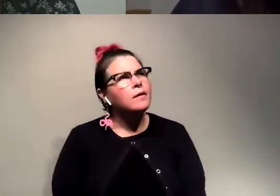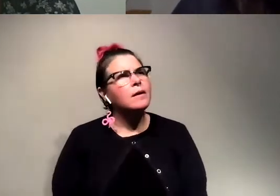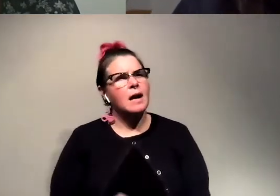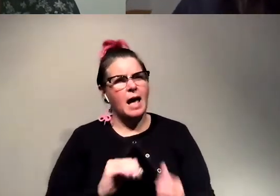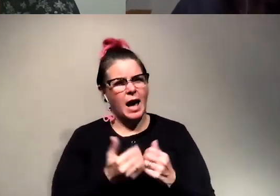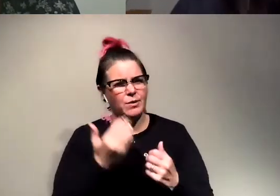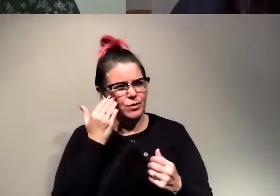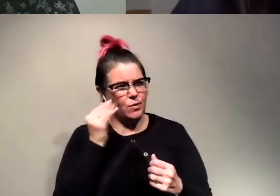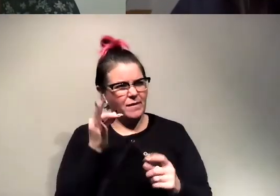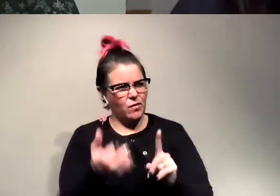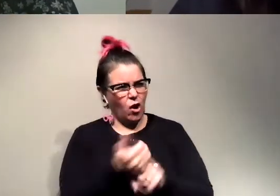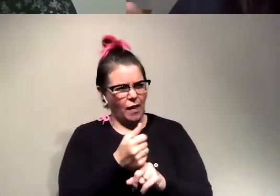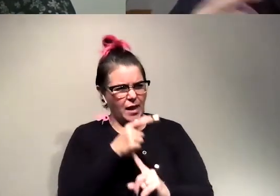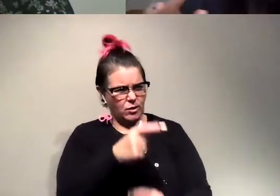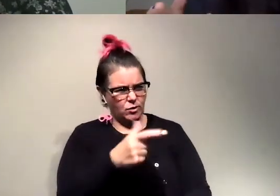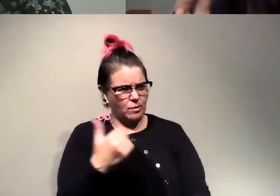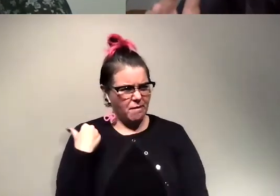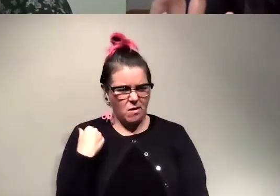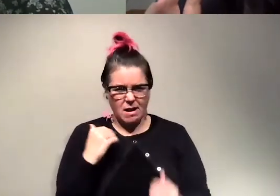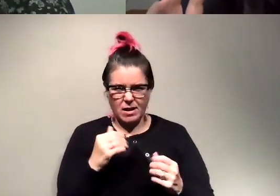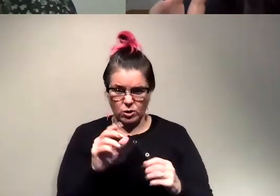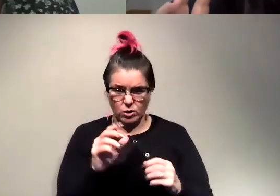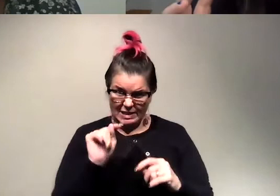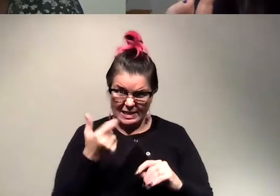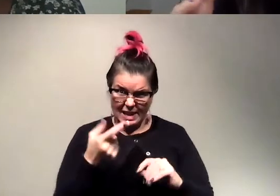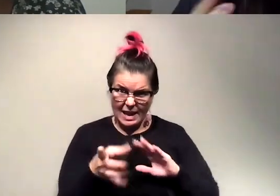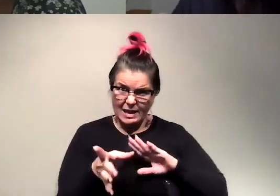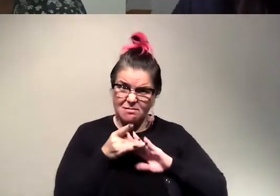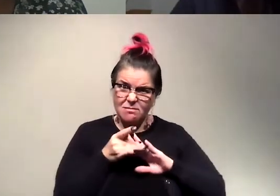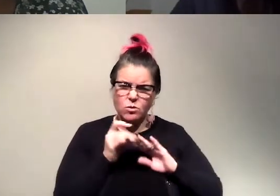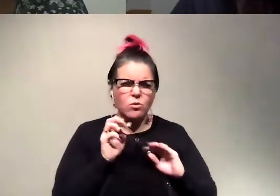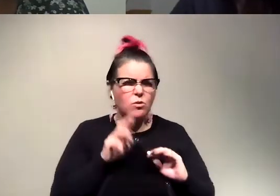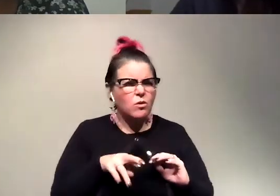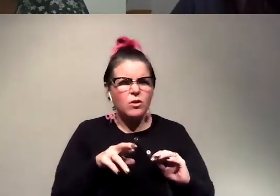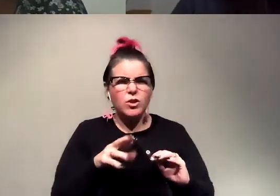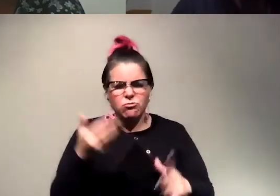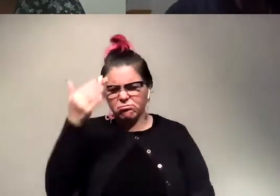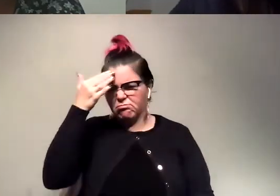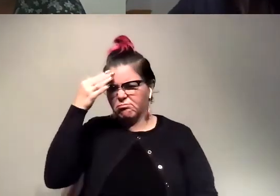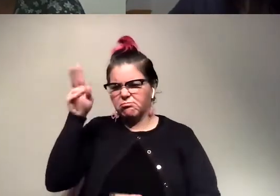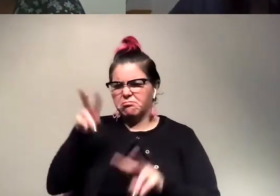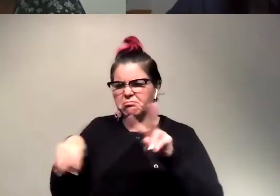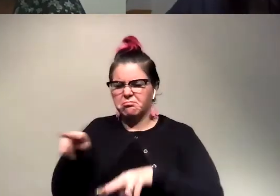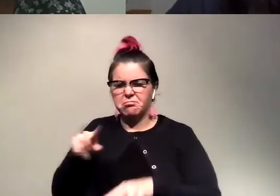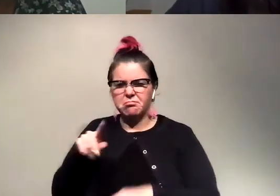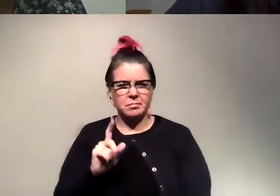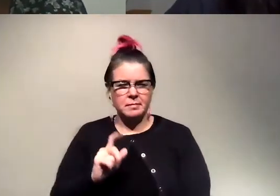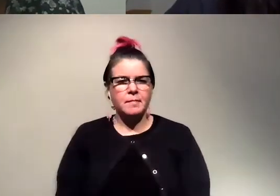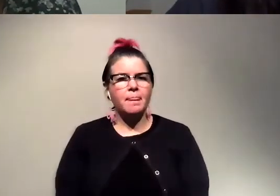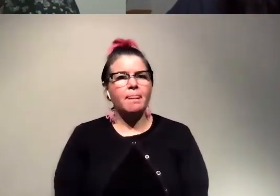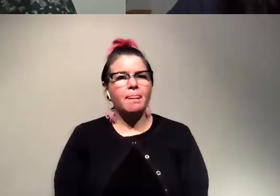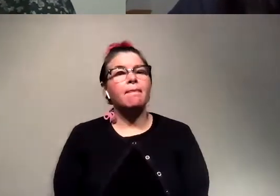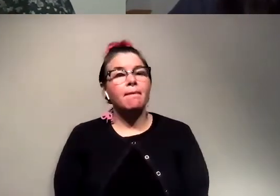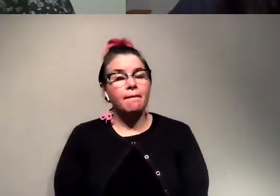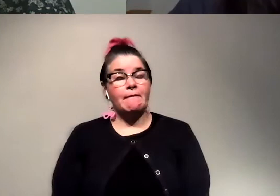you've caught a lizard before? Do you like tag them in some way, or do you just like know a lizard when you see one? So for